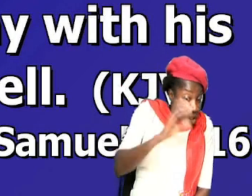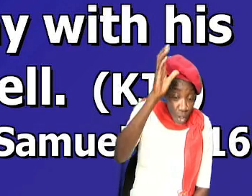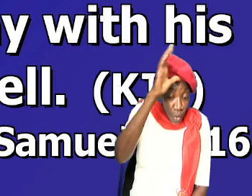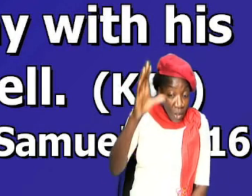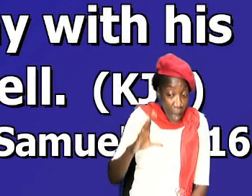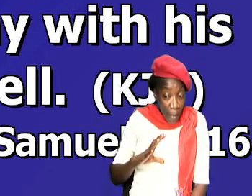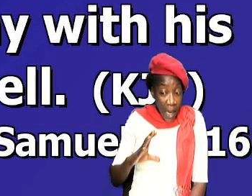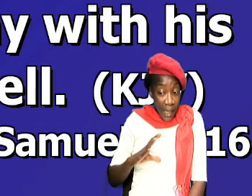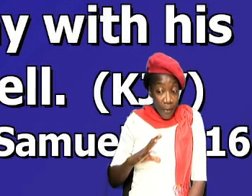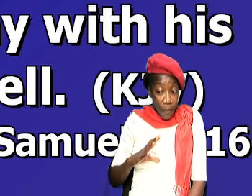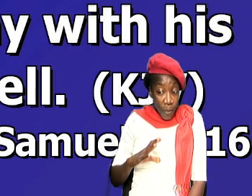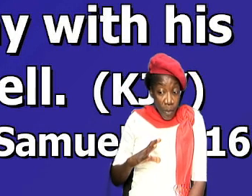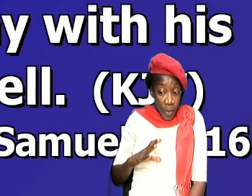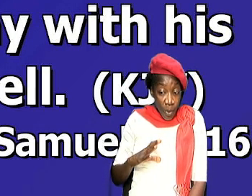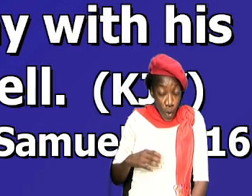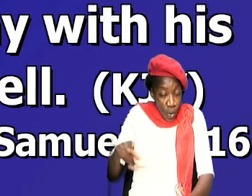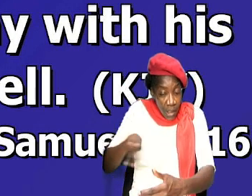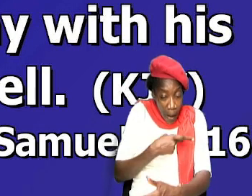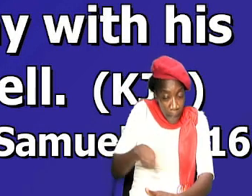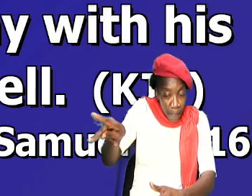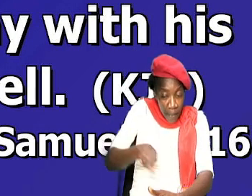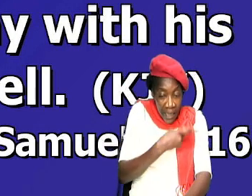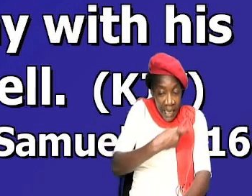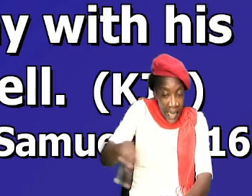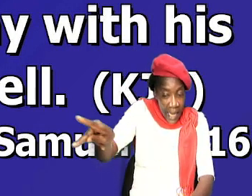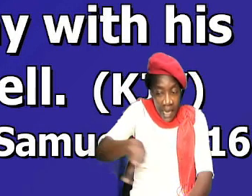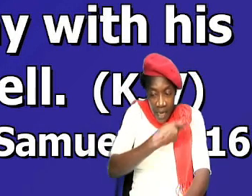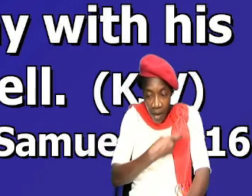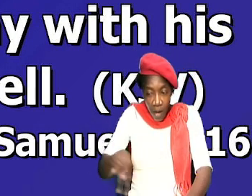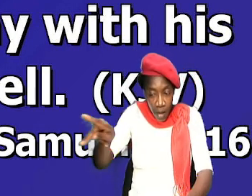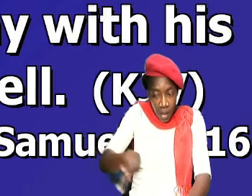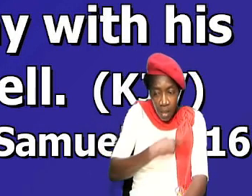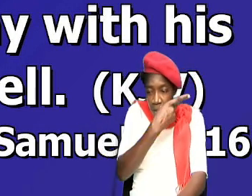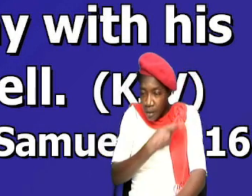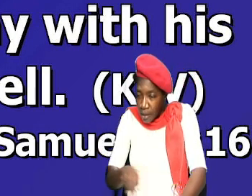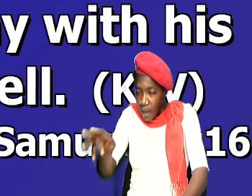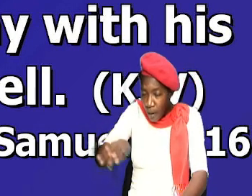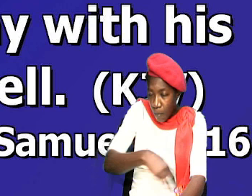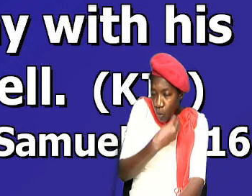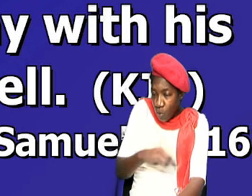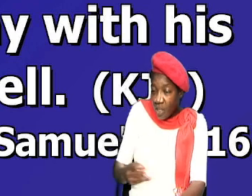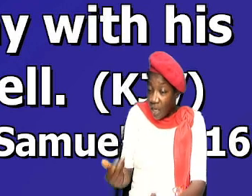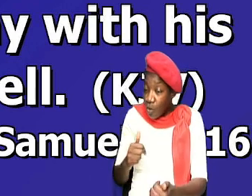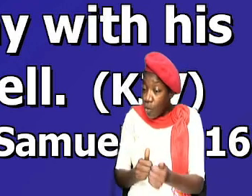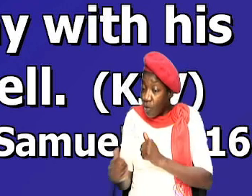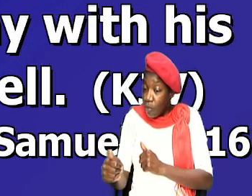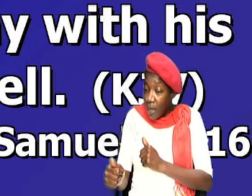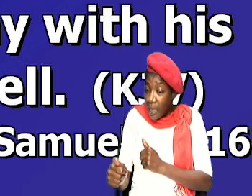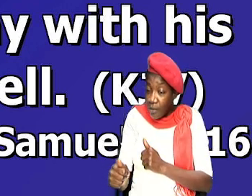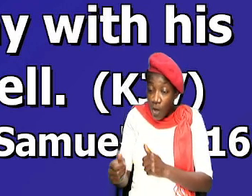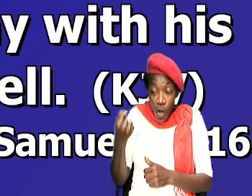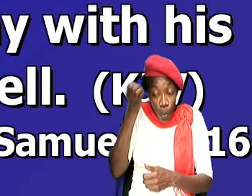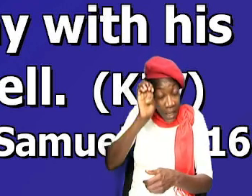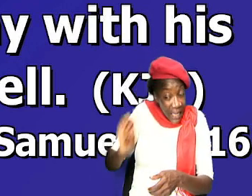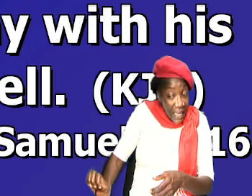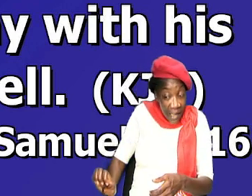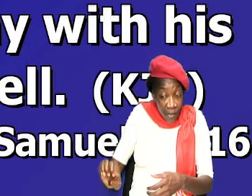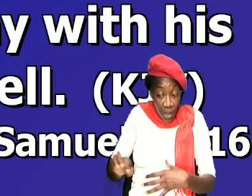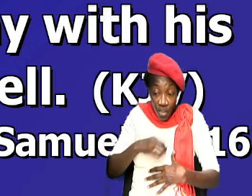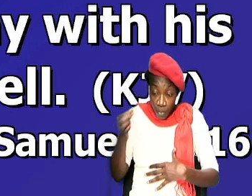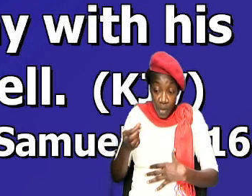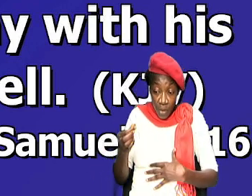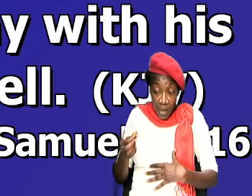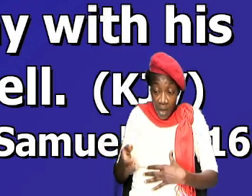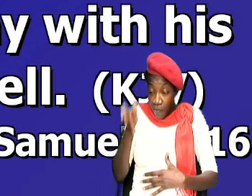cunning, who is a cunning player, and harp. And it shall come to pass, when the evil spirit from God is come upon